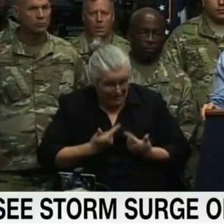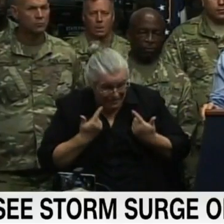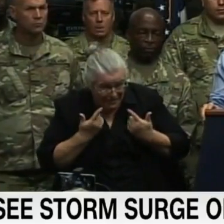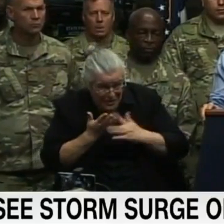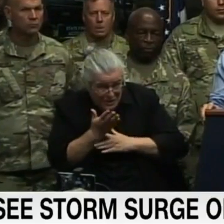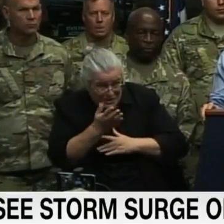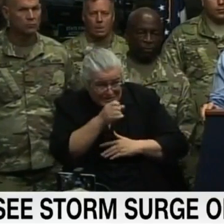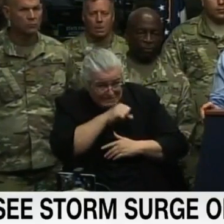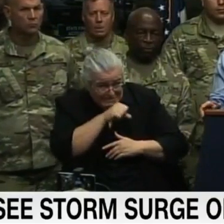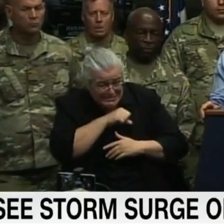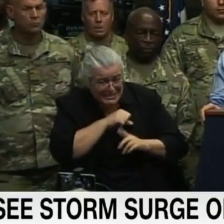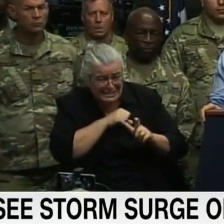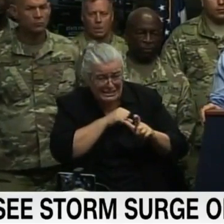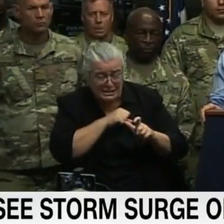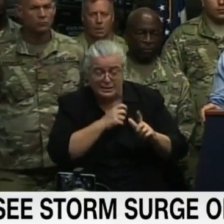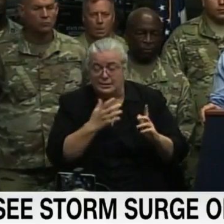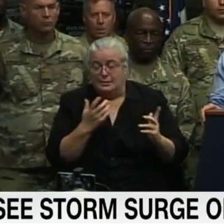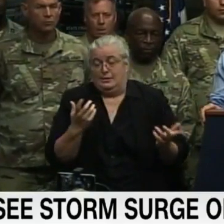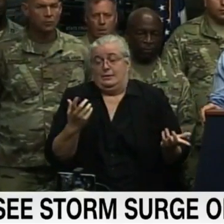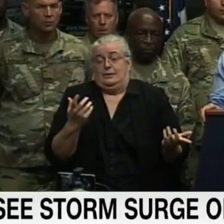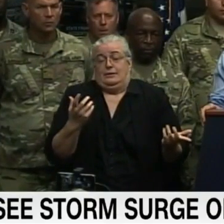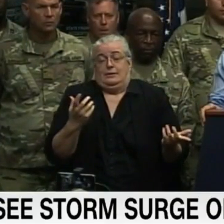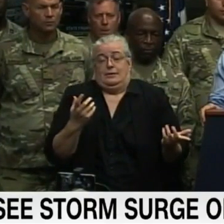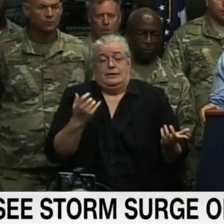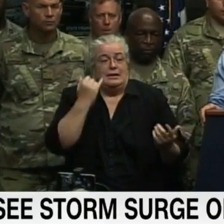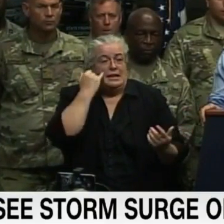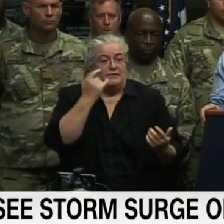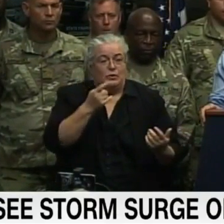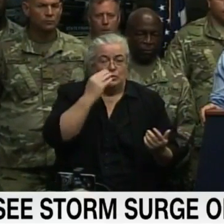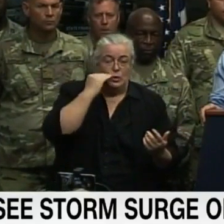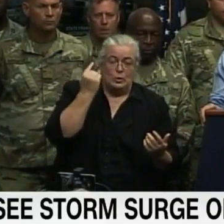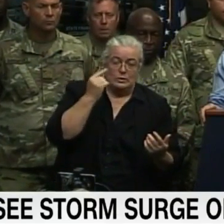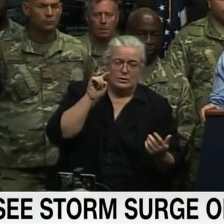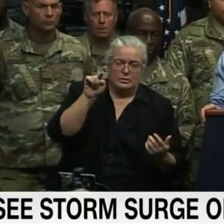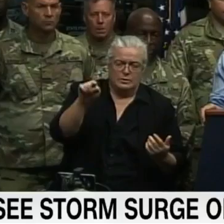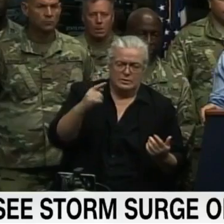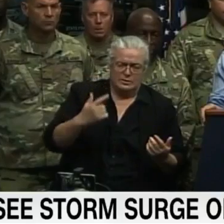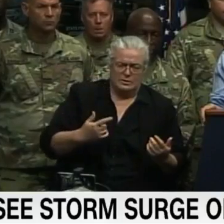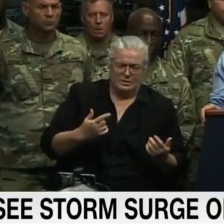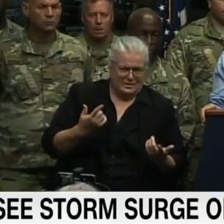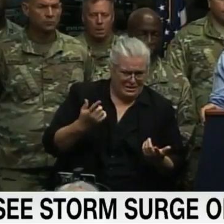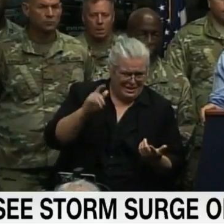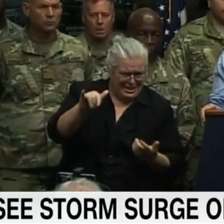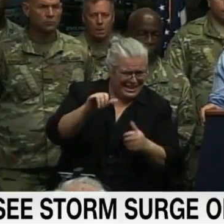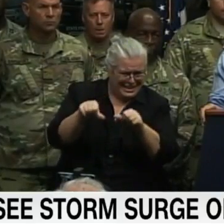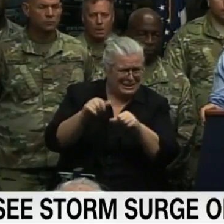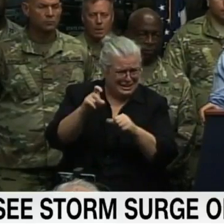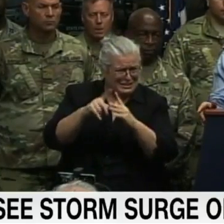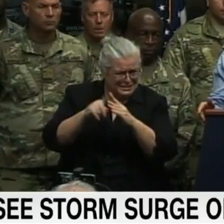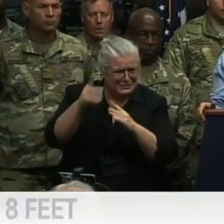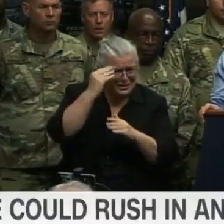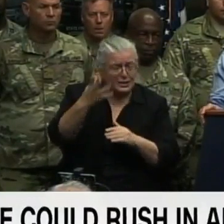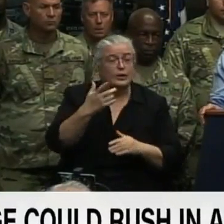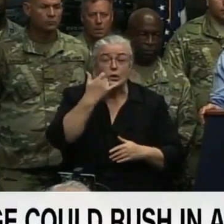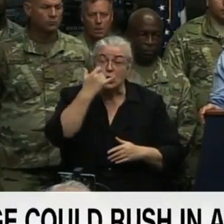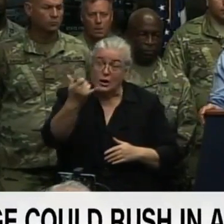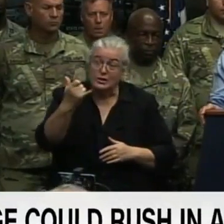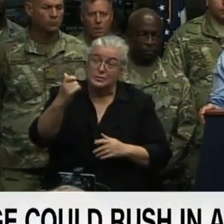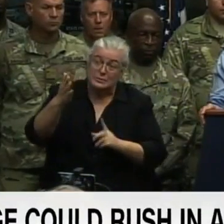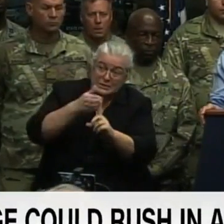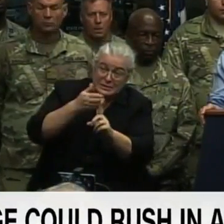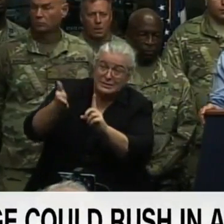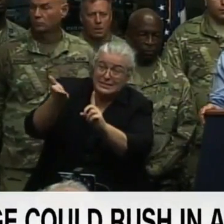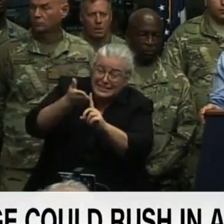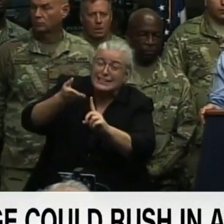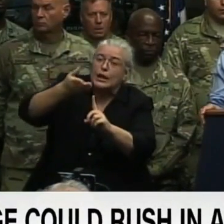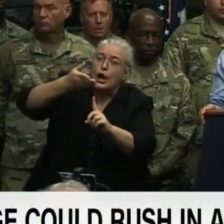if anywhere where you think that somebody might be in an area where they ought to evacuate, you ought to call them and try to talk